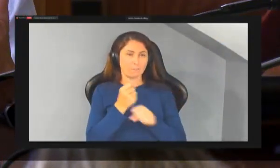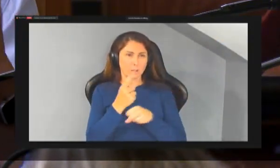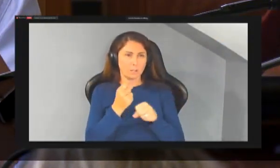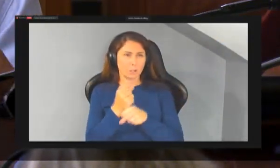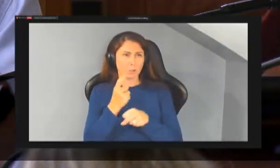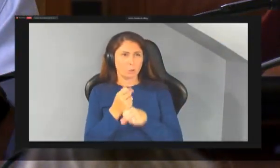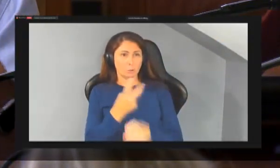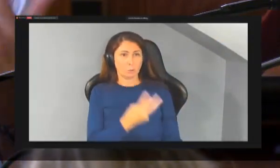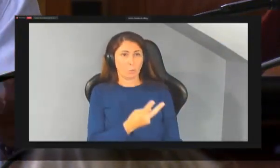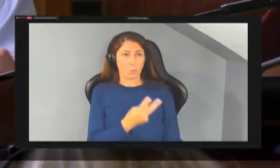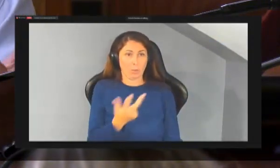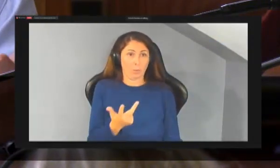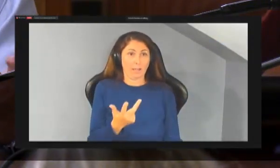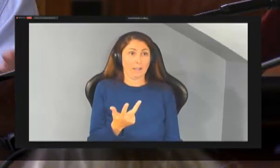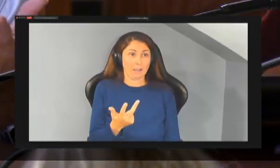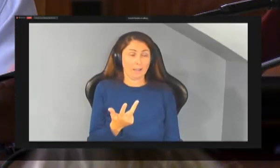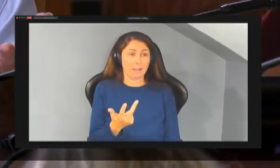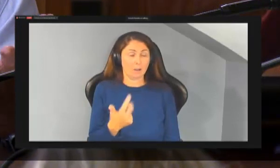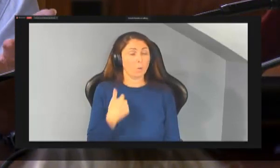three, we have to do it every year.